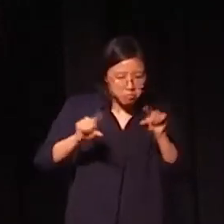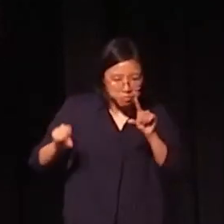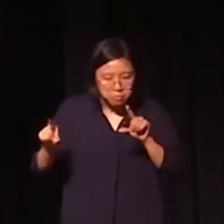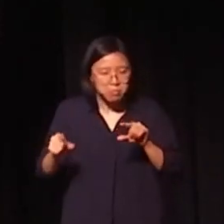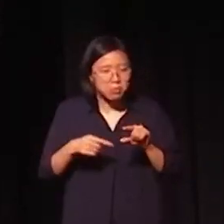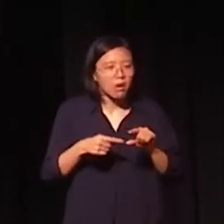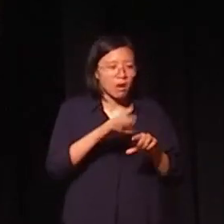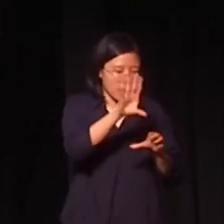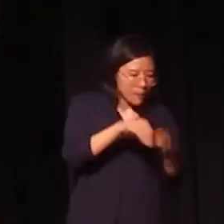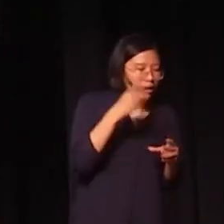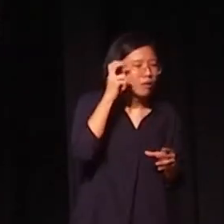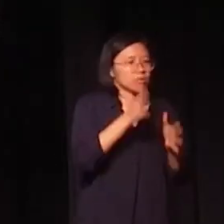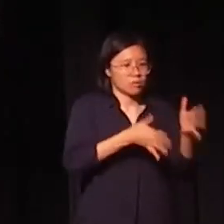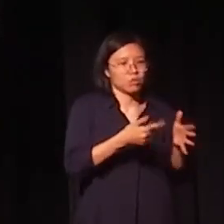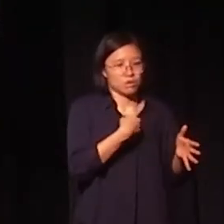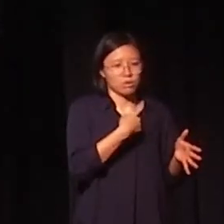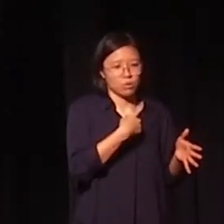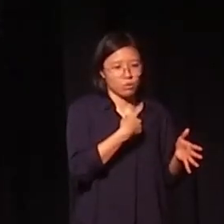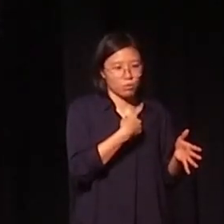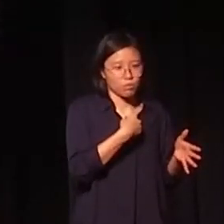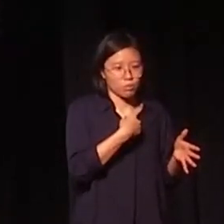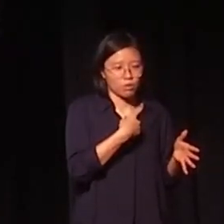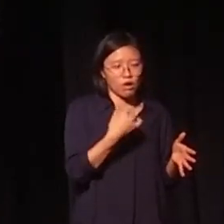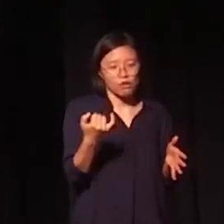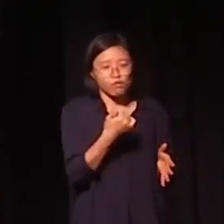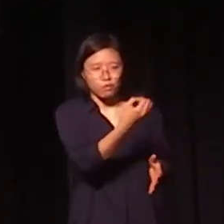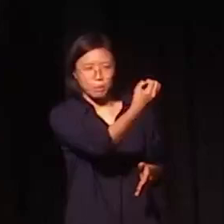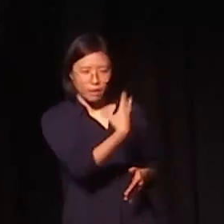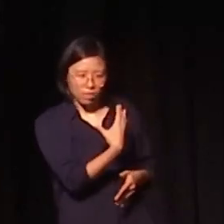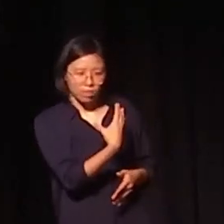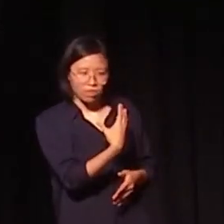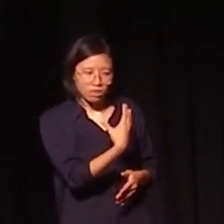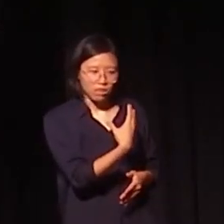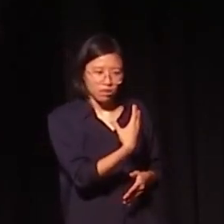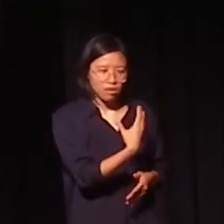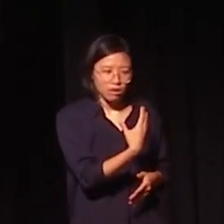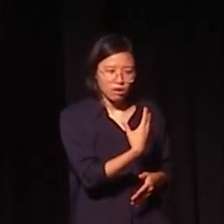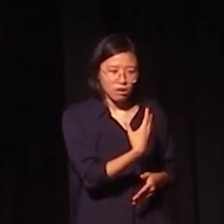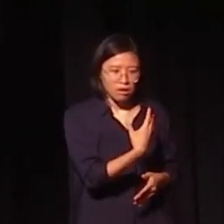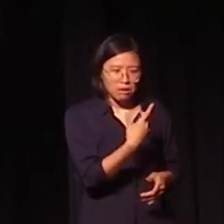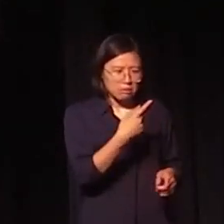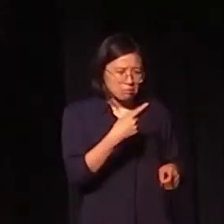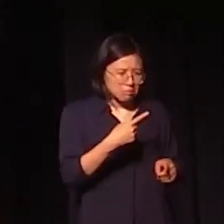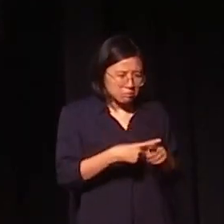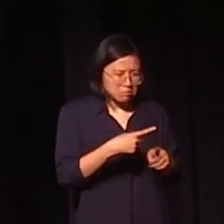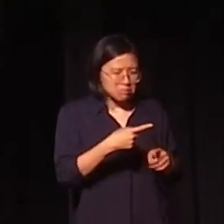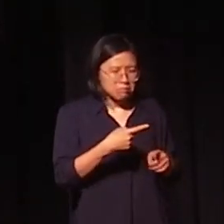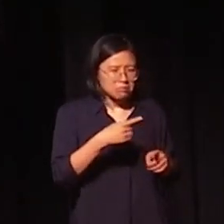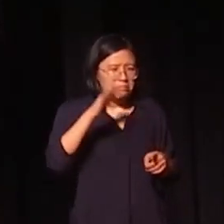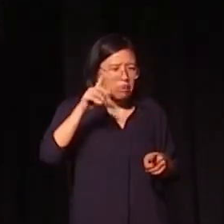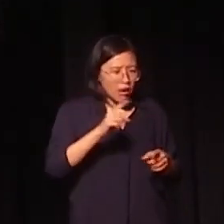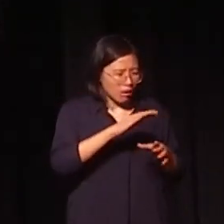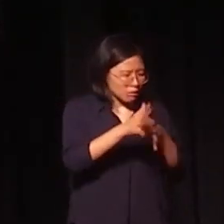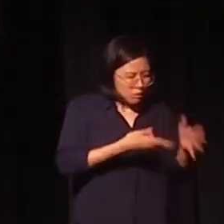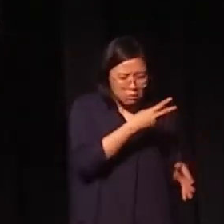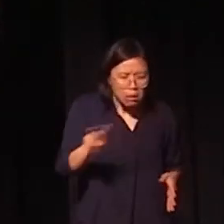in those conversations. And people often ask me the question, well, why isn't there one sign language? Why is there a